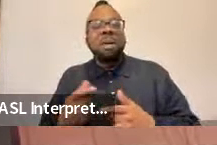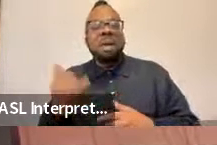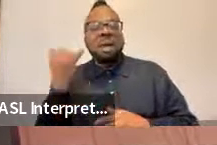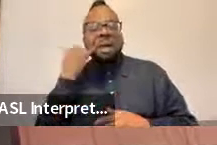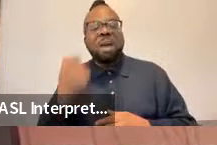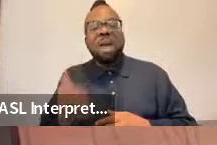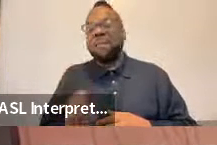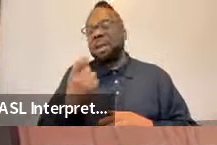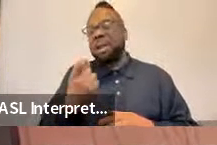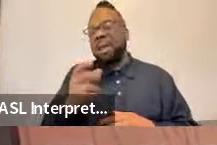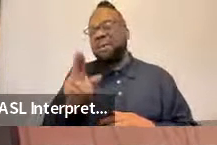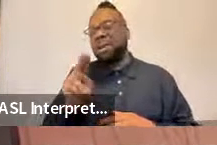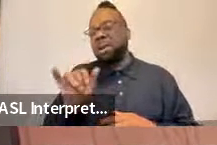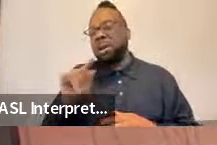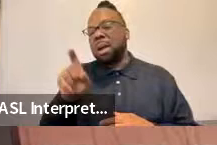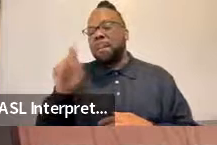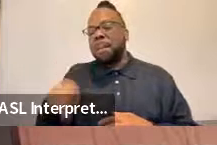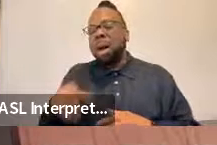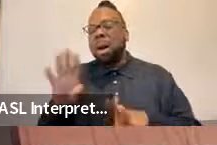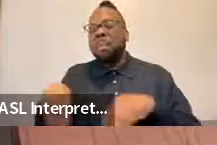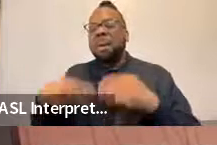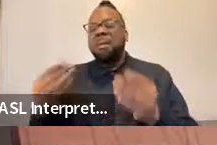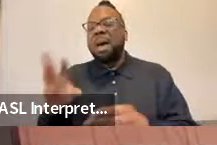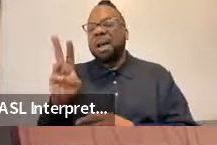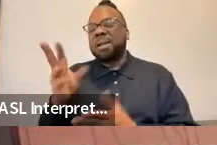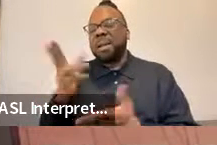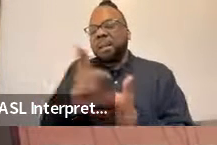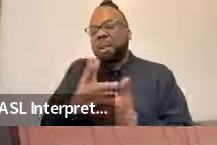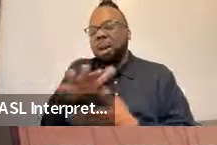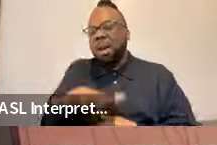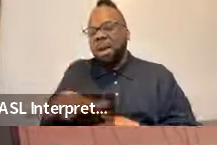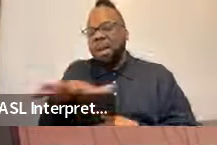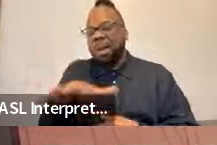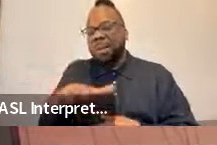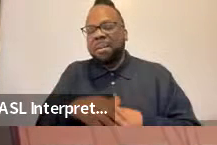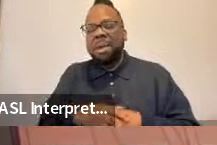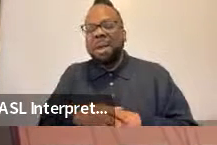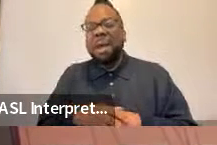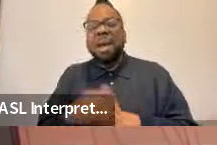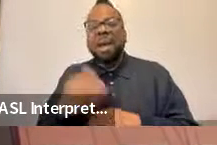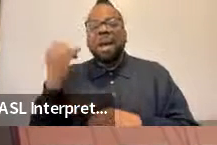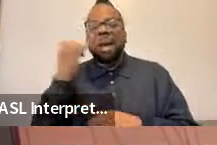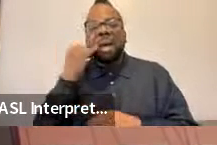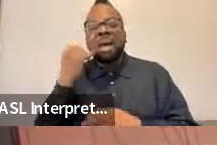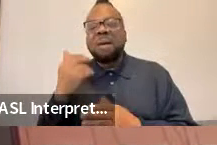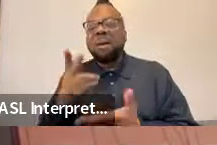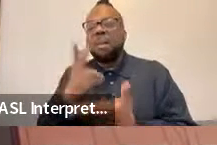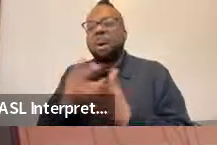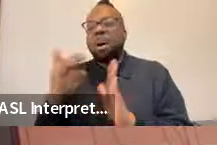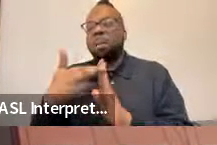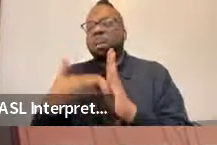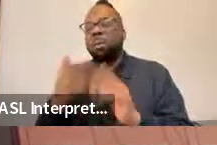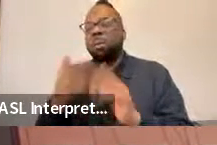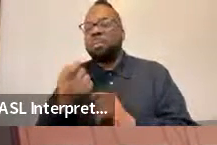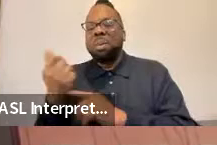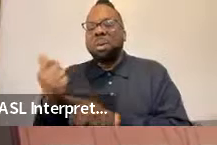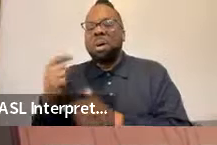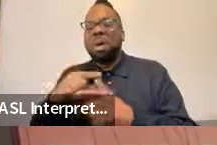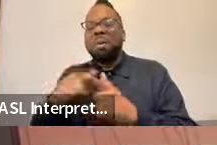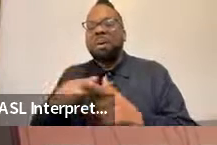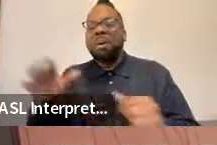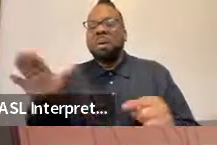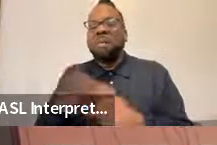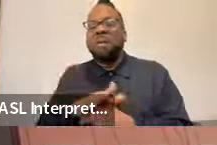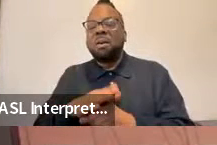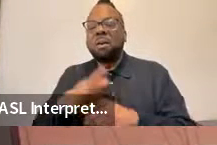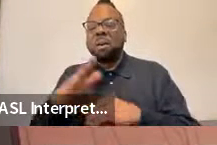parking spaces, which just wouldn't fit on this site. By eliminating parking mandates, the developer can now fully build out this lot to